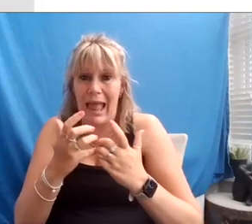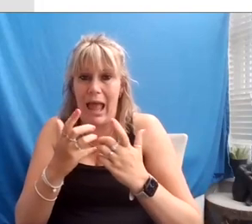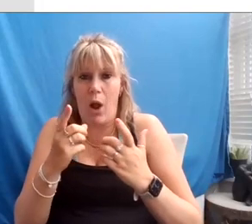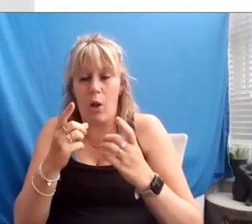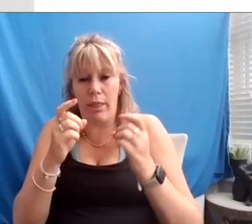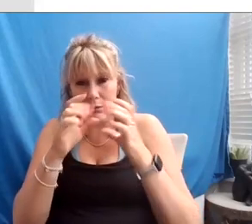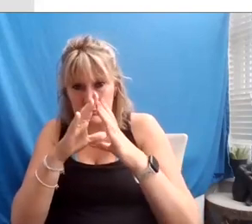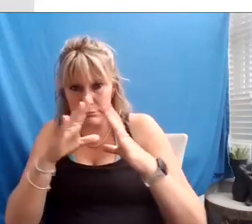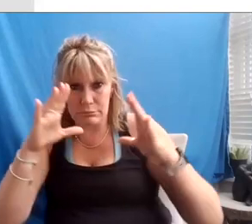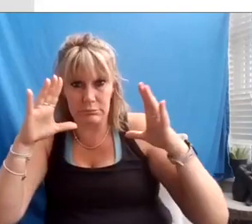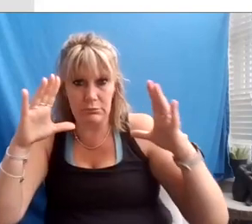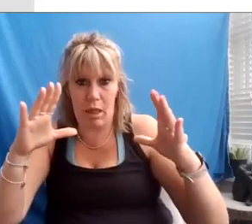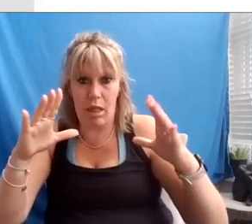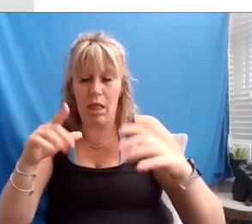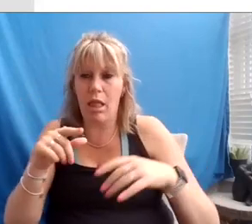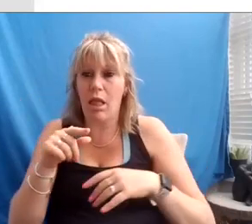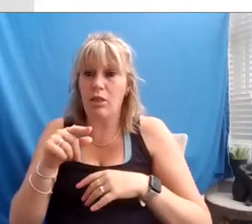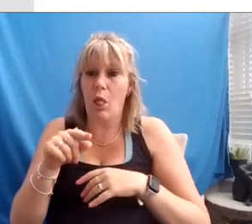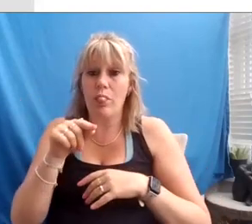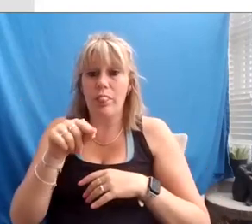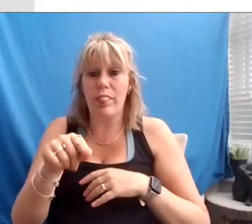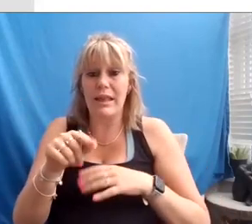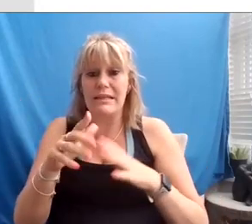pieces. So this is